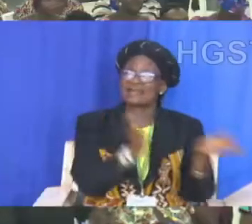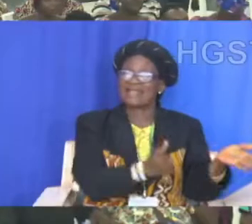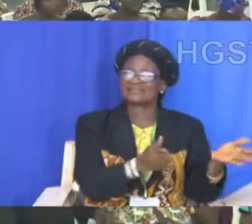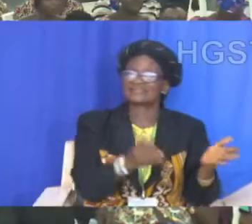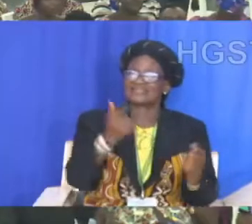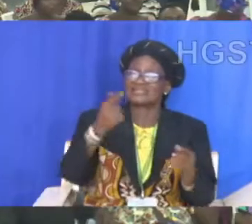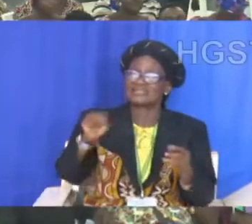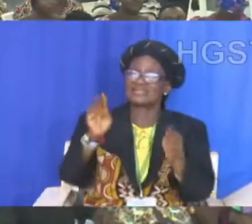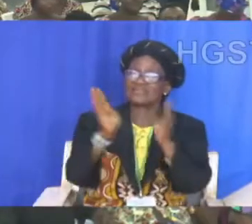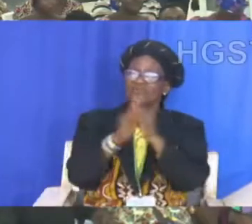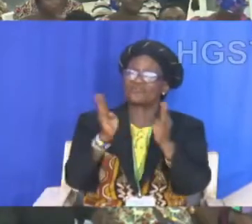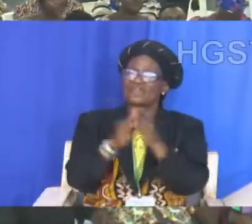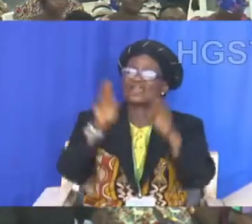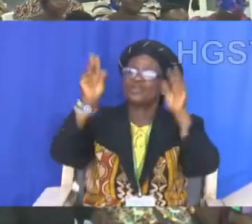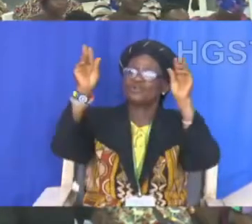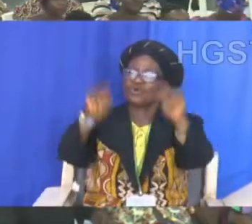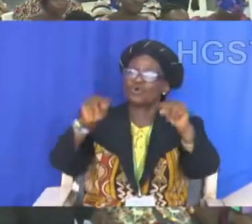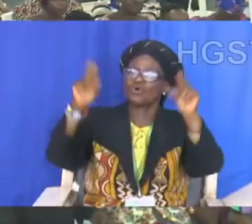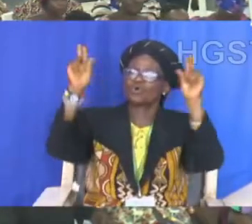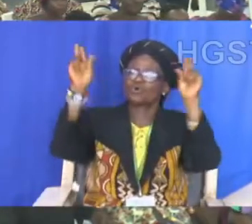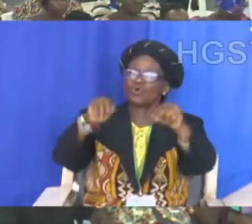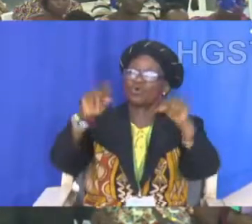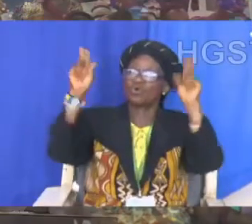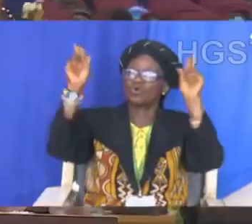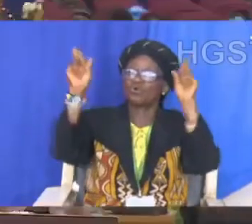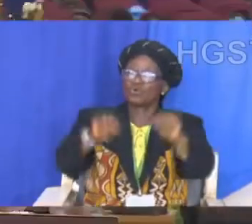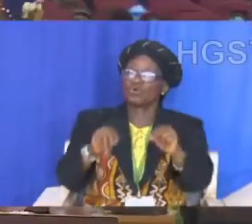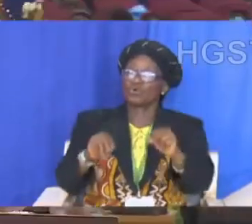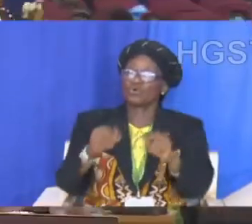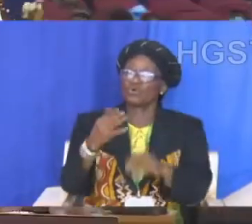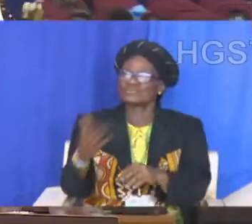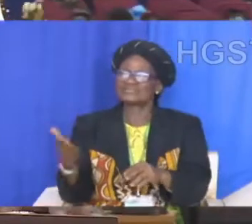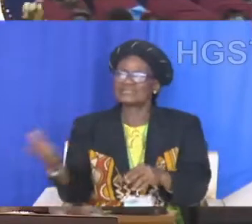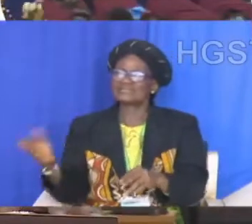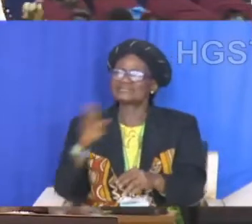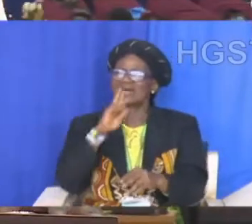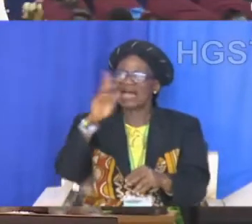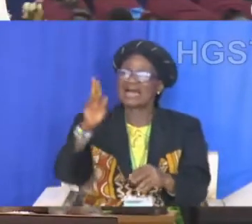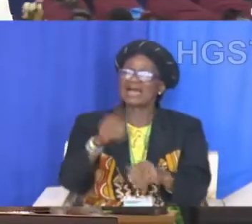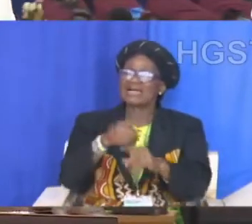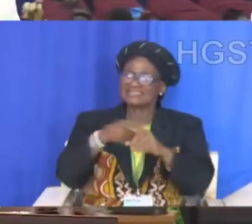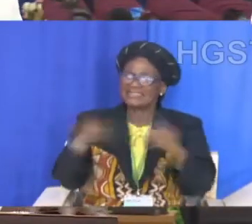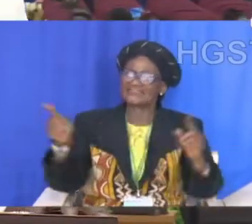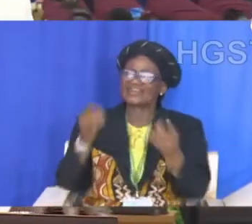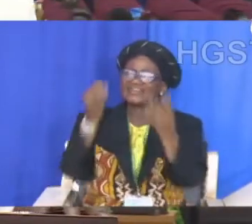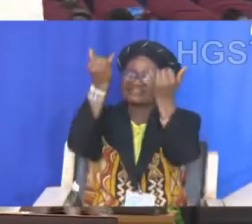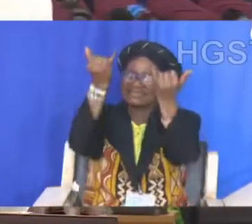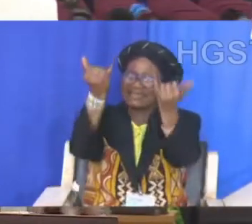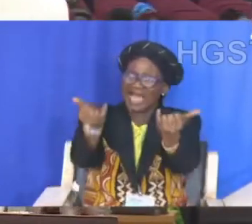no. Things are different now.